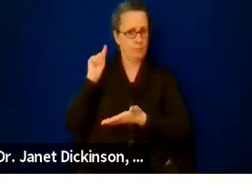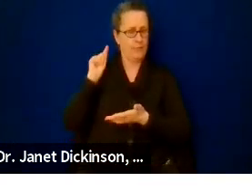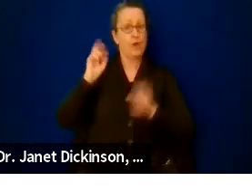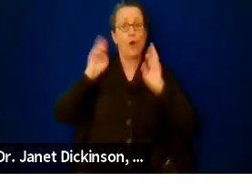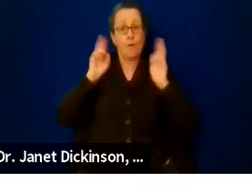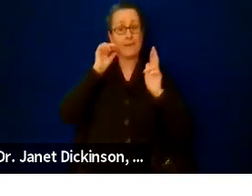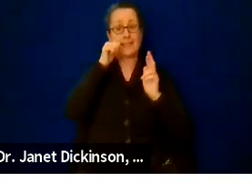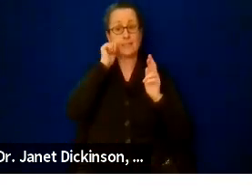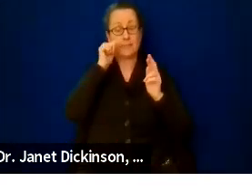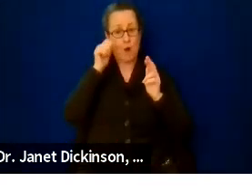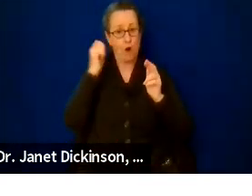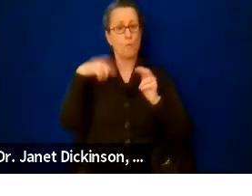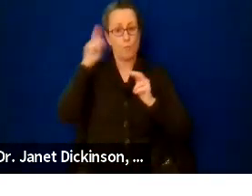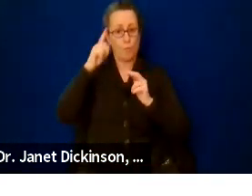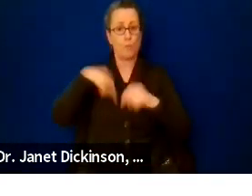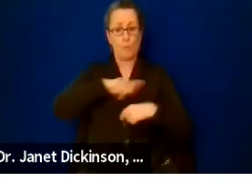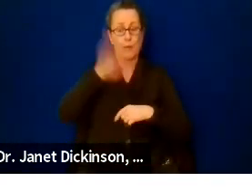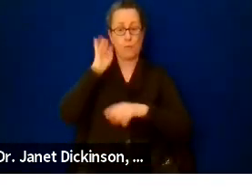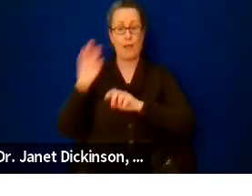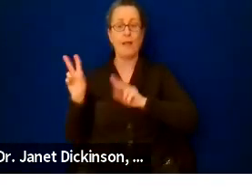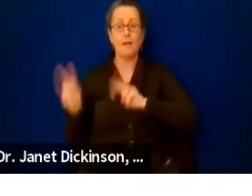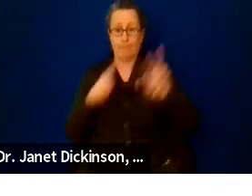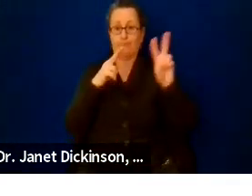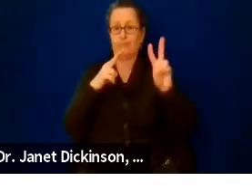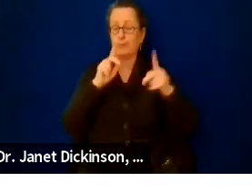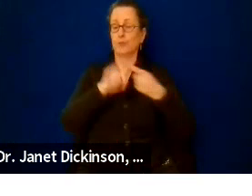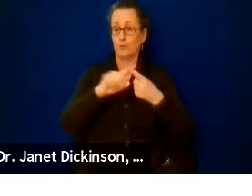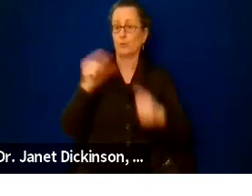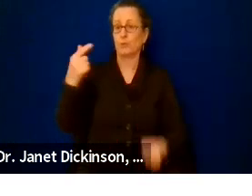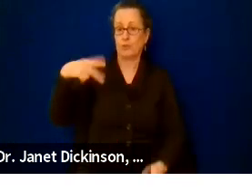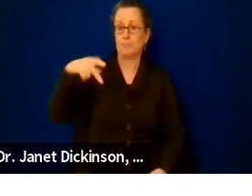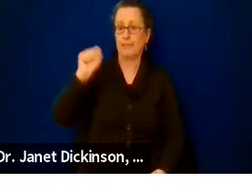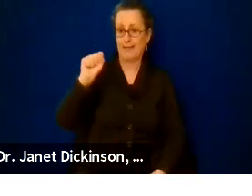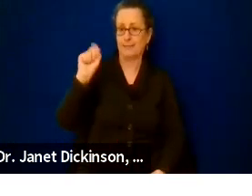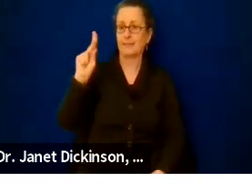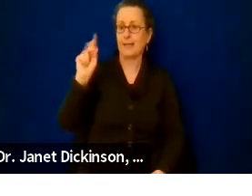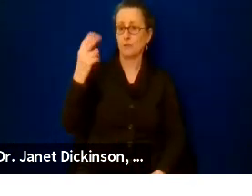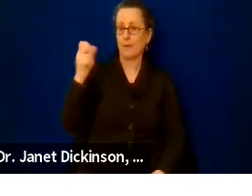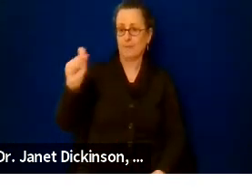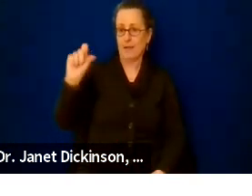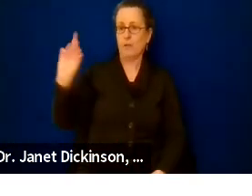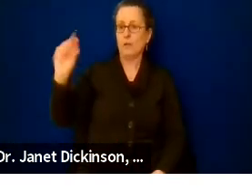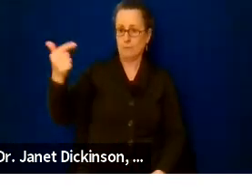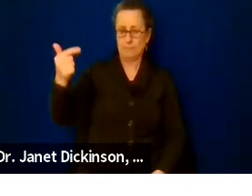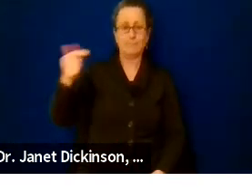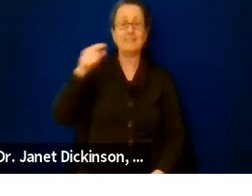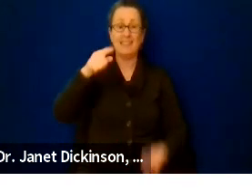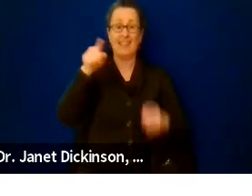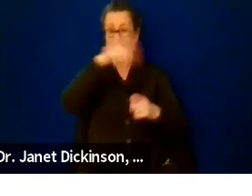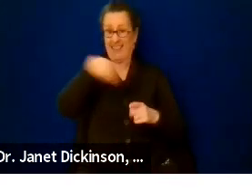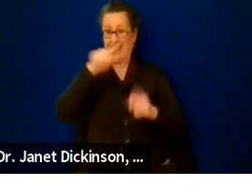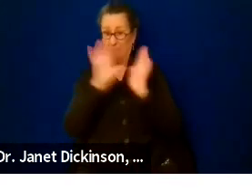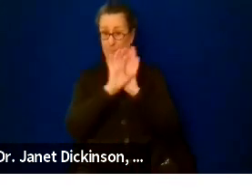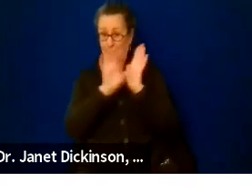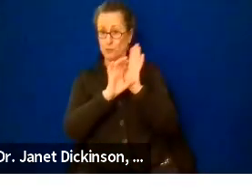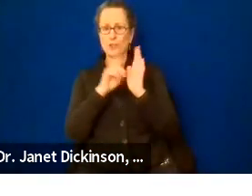see a virtual tour of what the buildings will look like. These are some pictures that I took while the videographer was with us